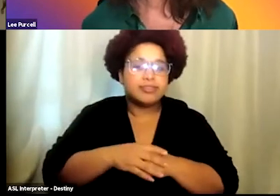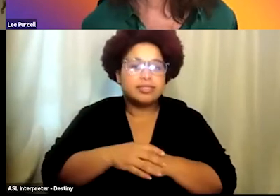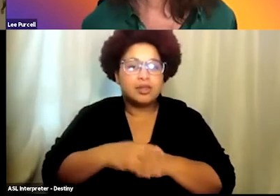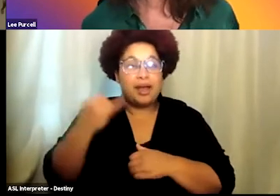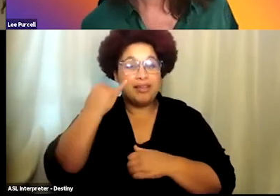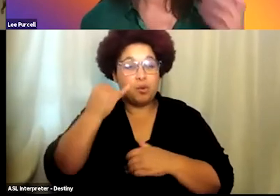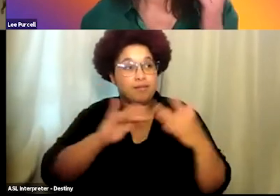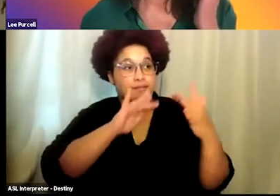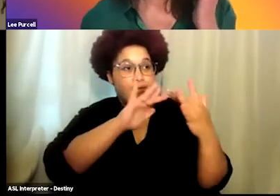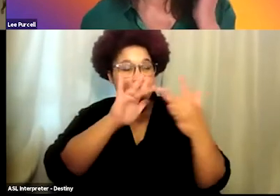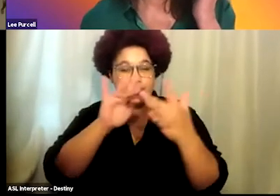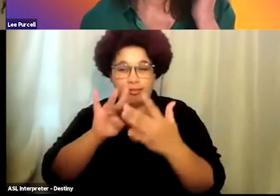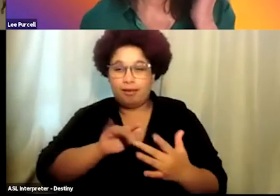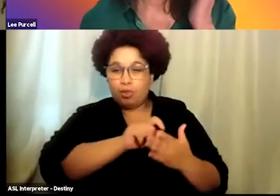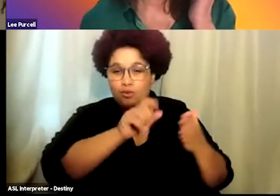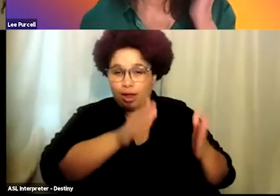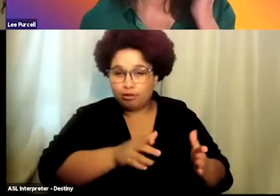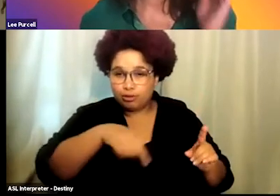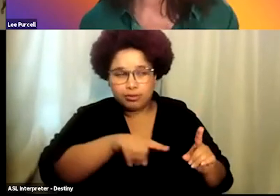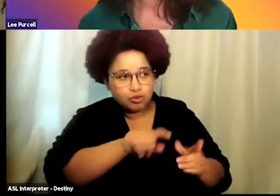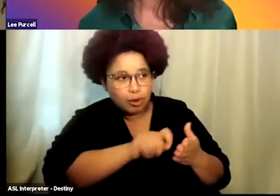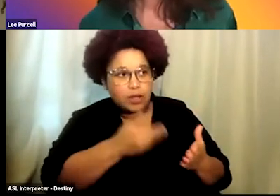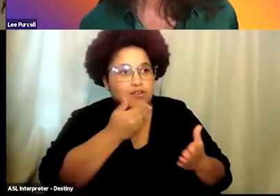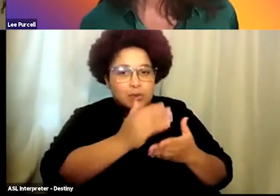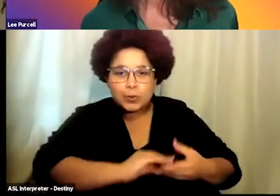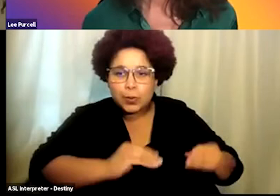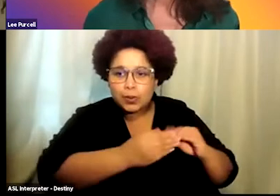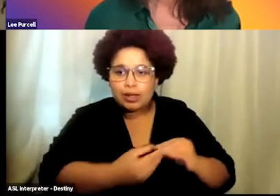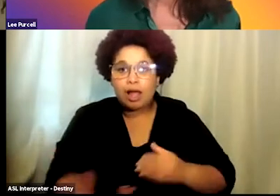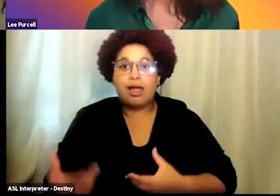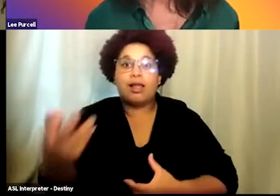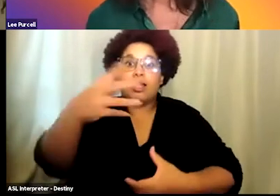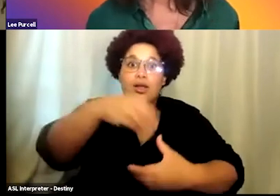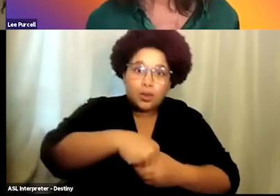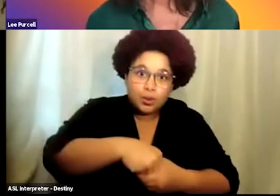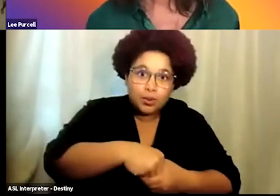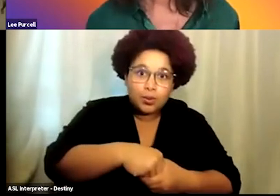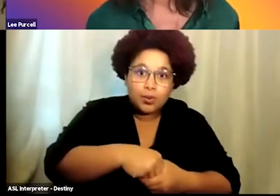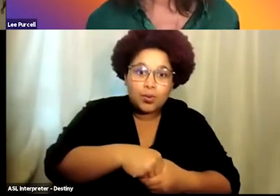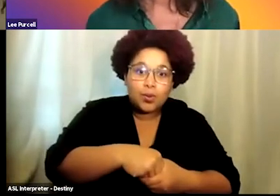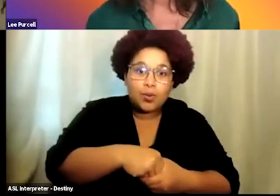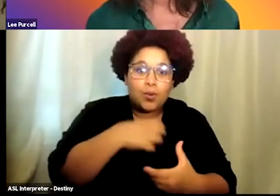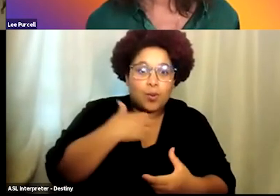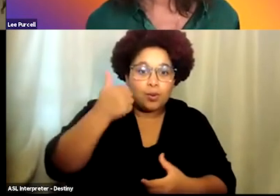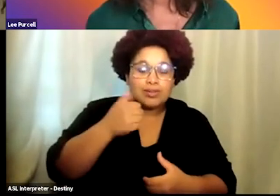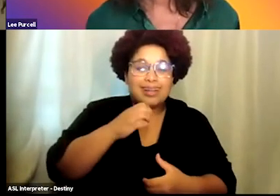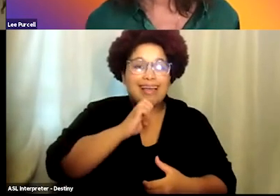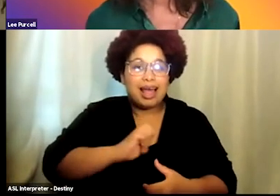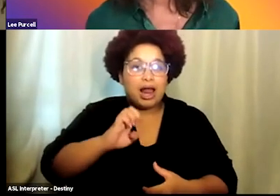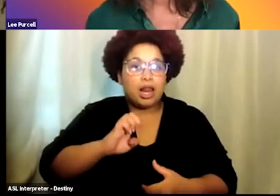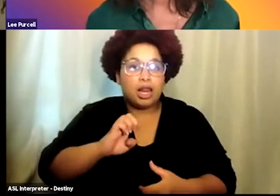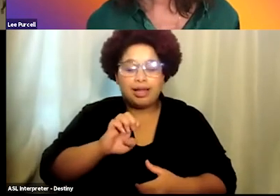touch with writers to write good stories, including elders. I know in the Native